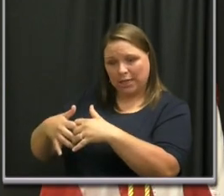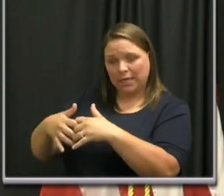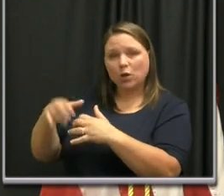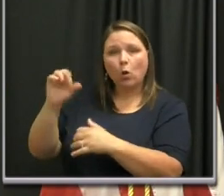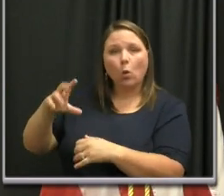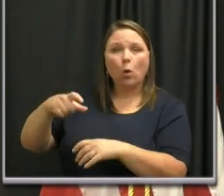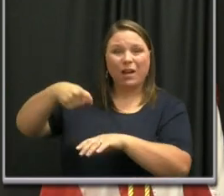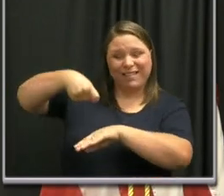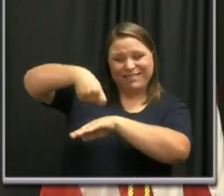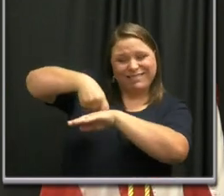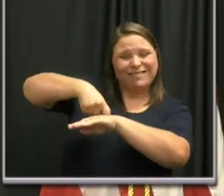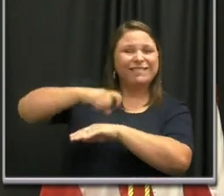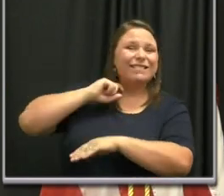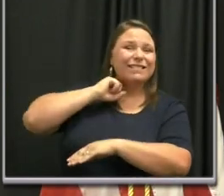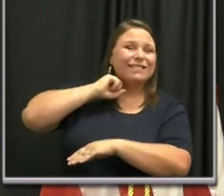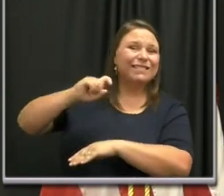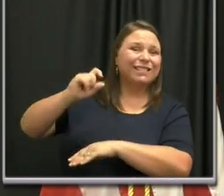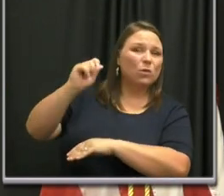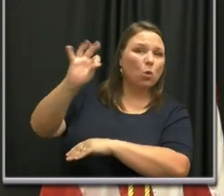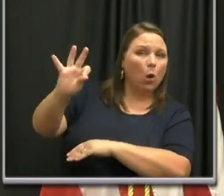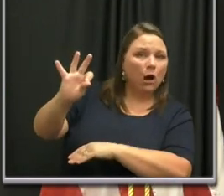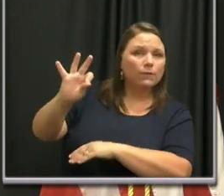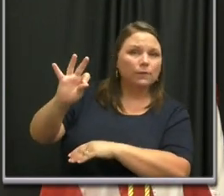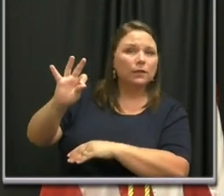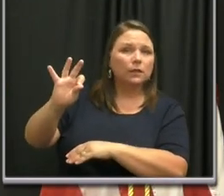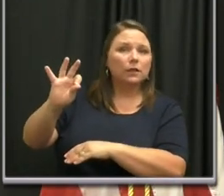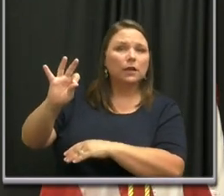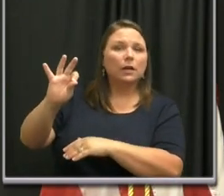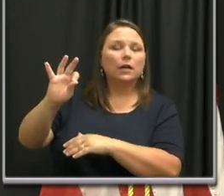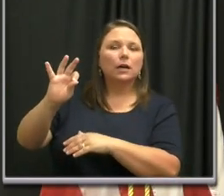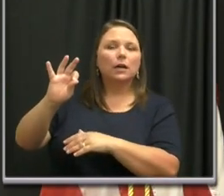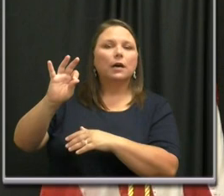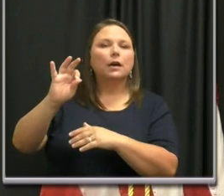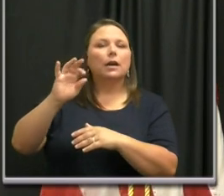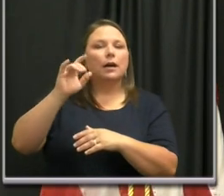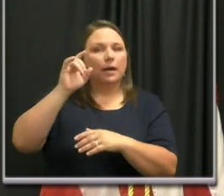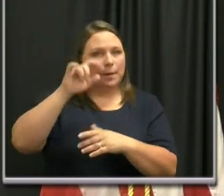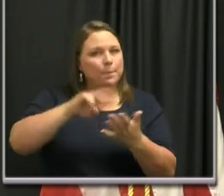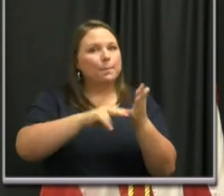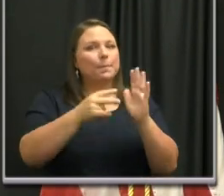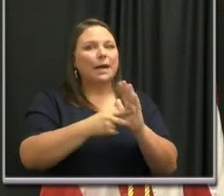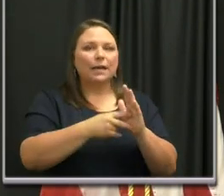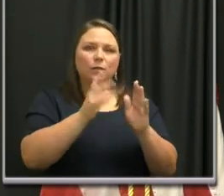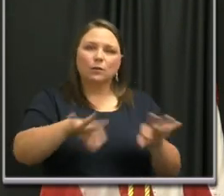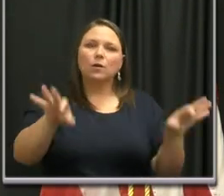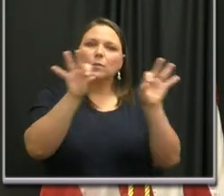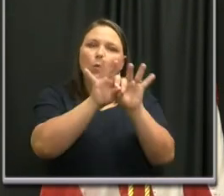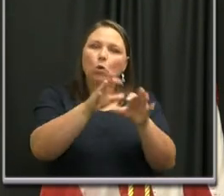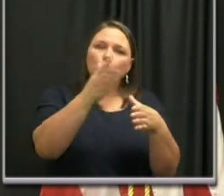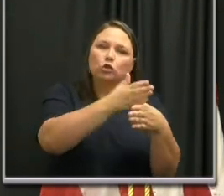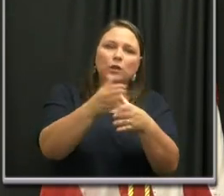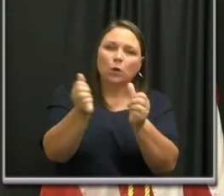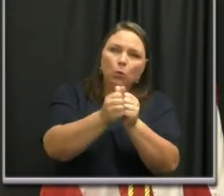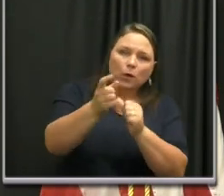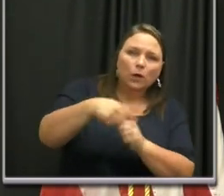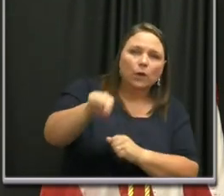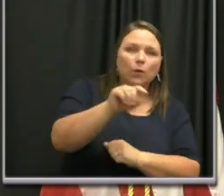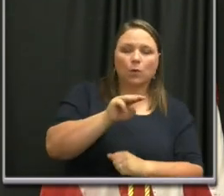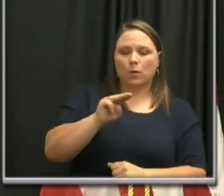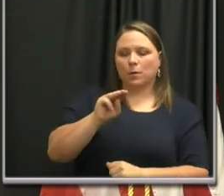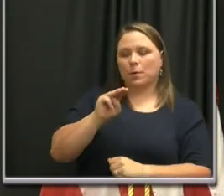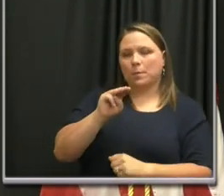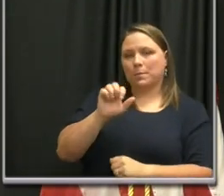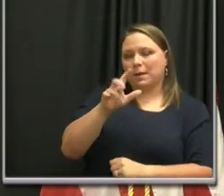removed. Therefore, it leads me to share with you that Mayor Cooper has spoken with